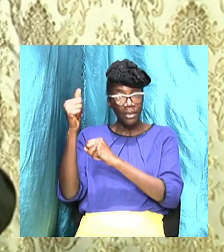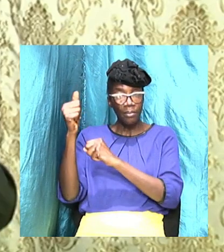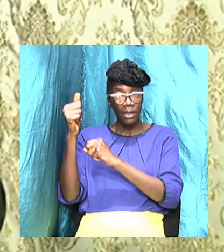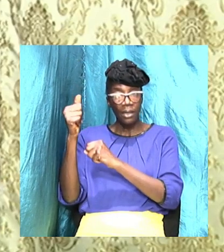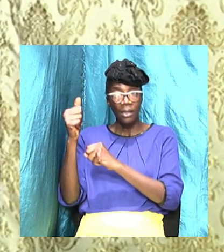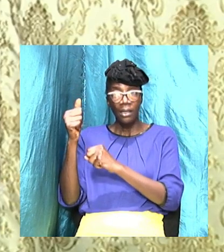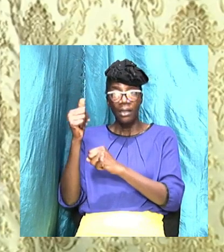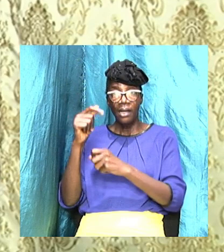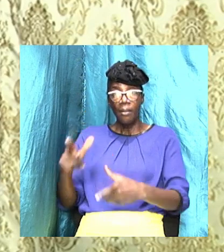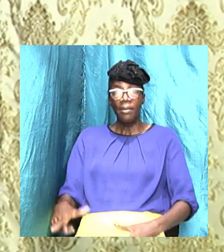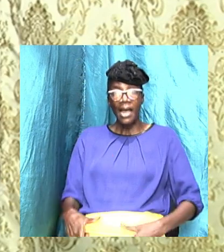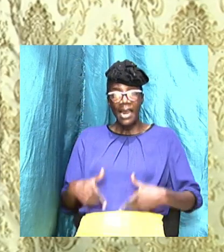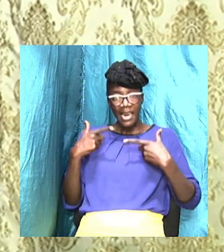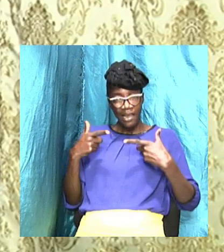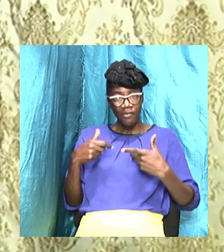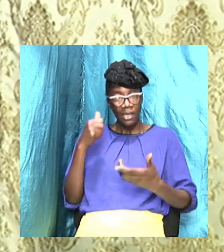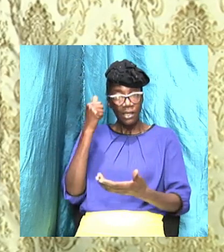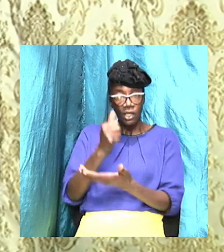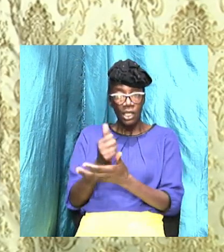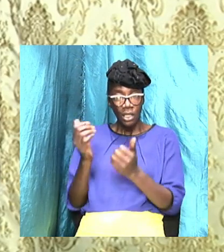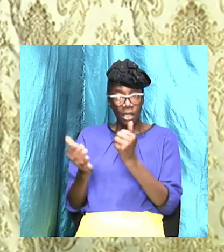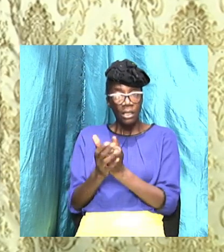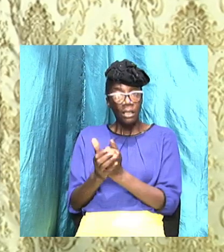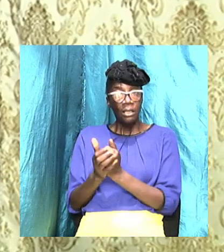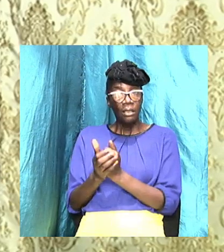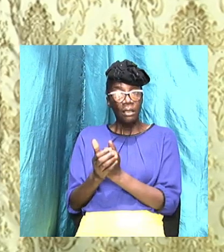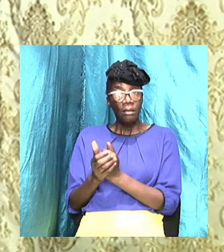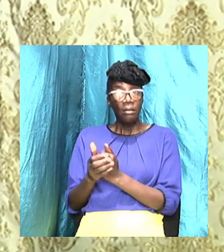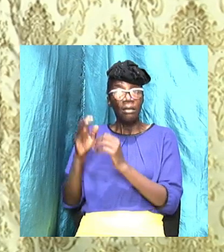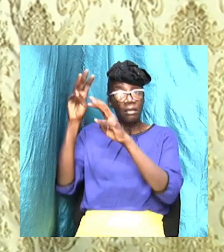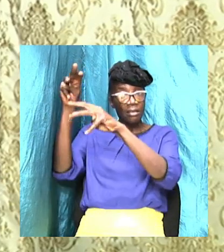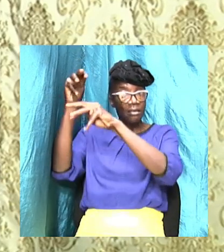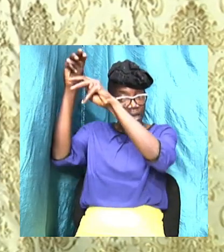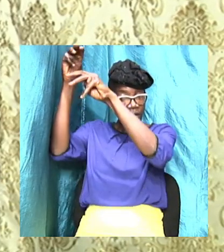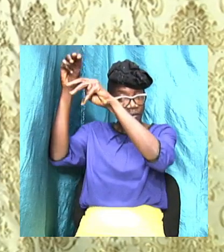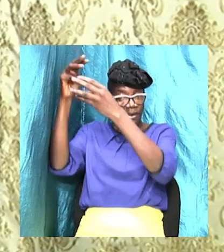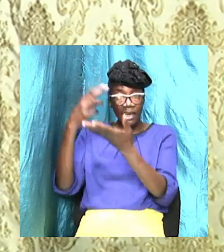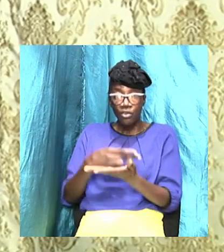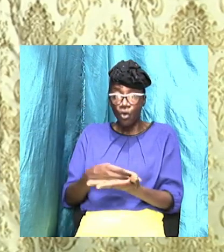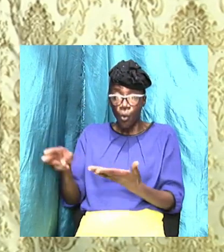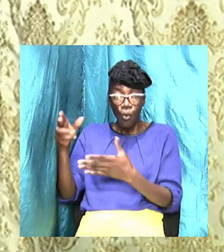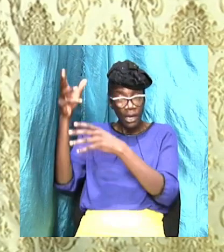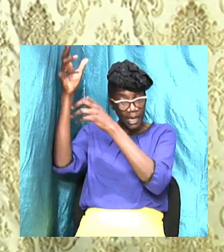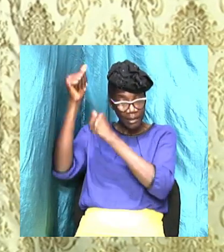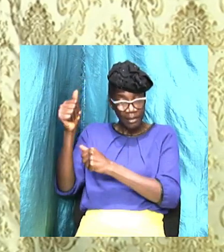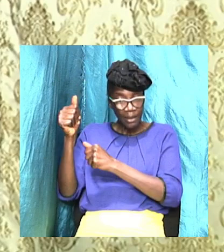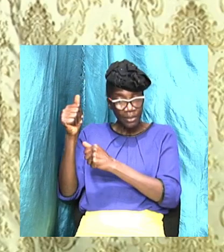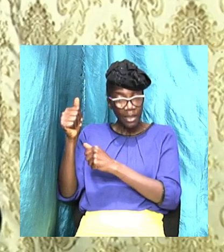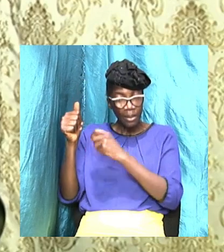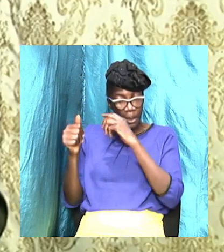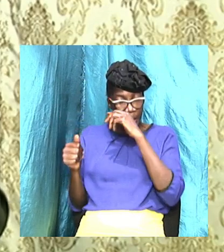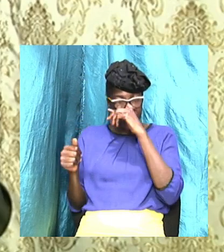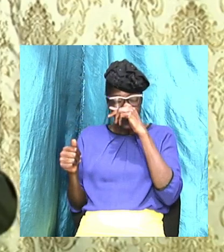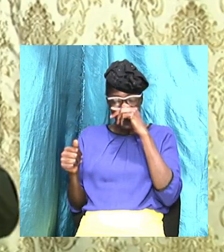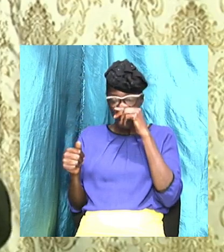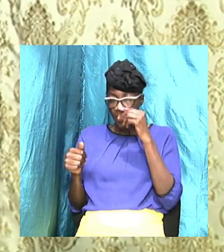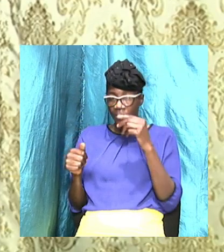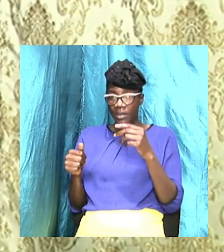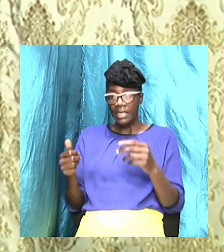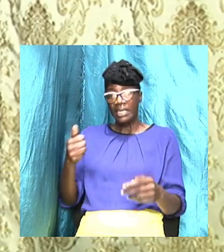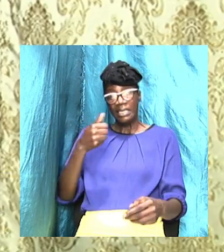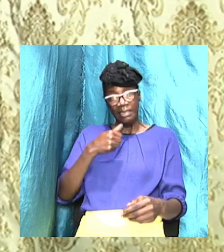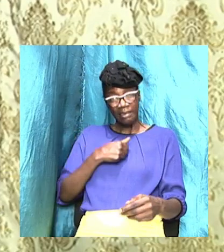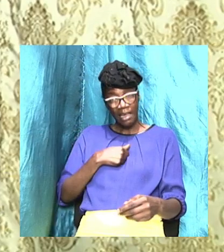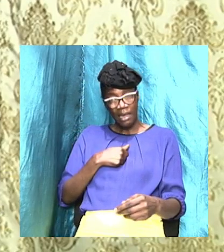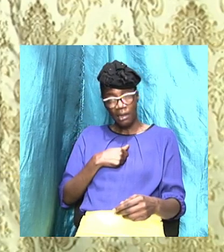and be a living sacrifice, holy and acceptable, which the apostle here spoke about, self